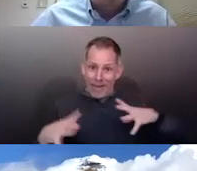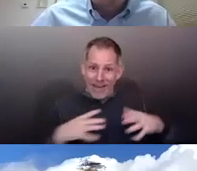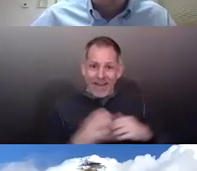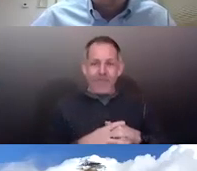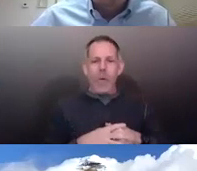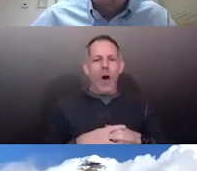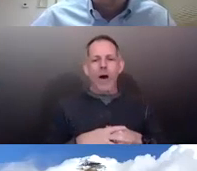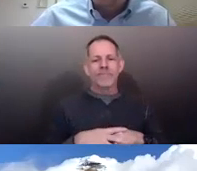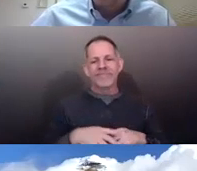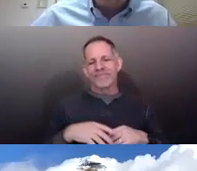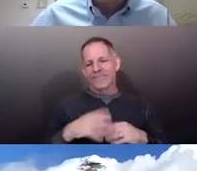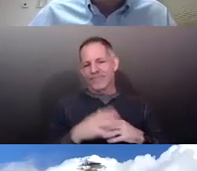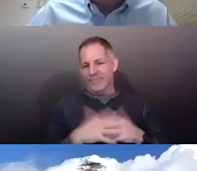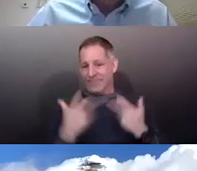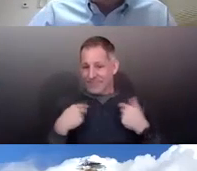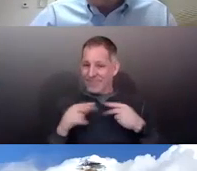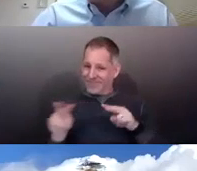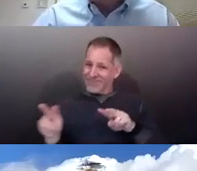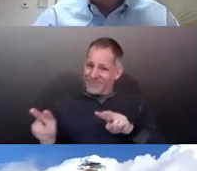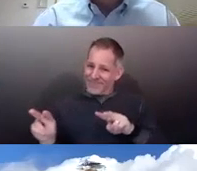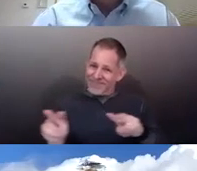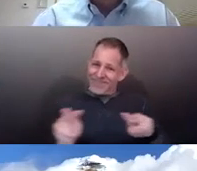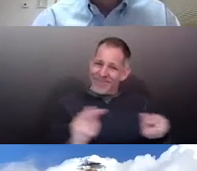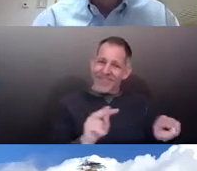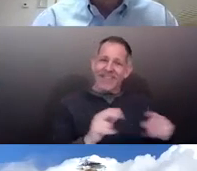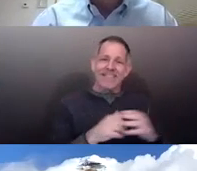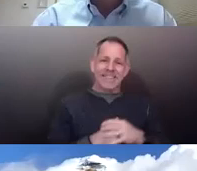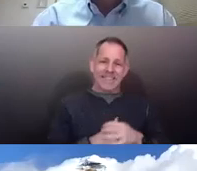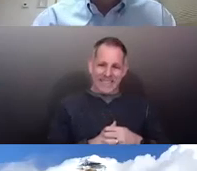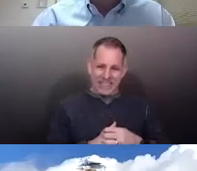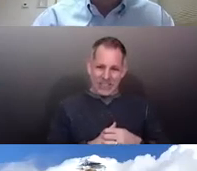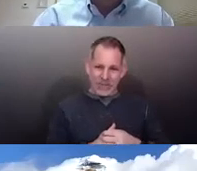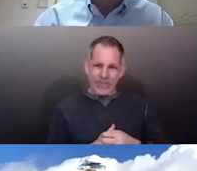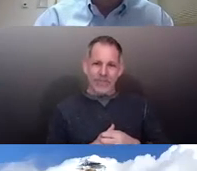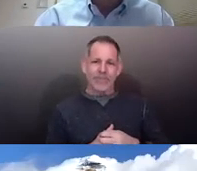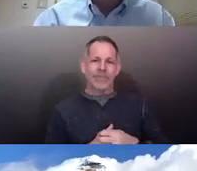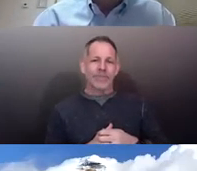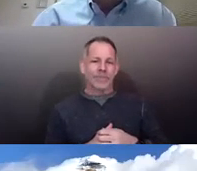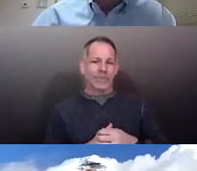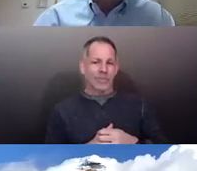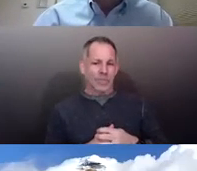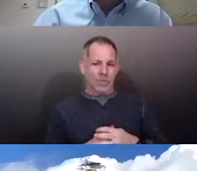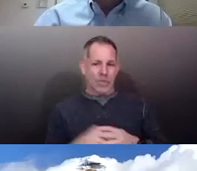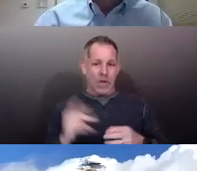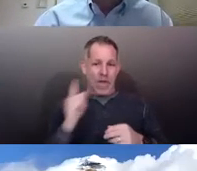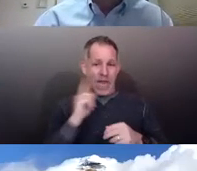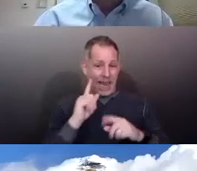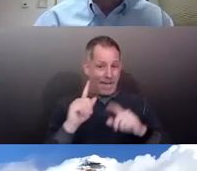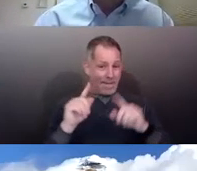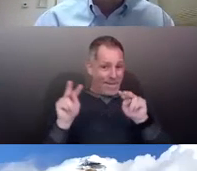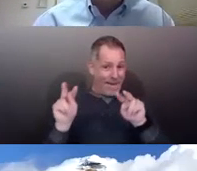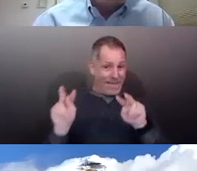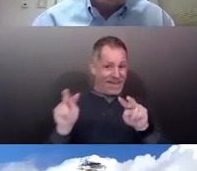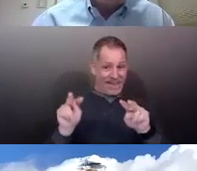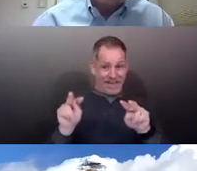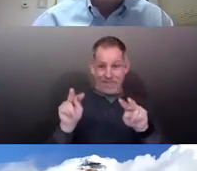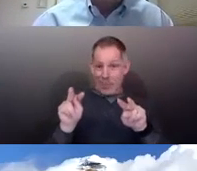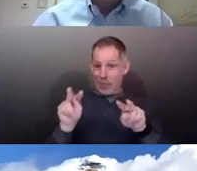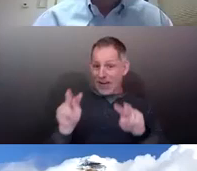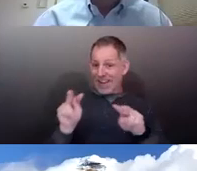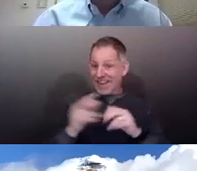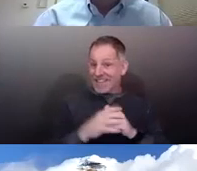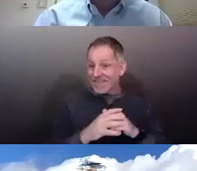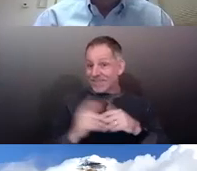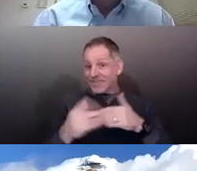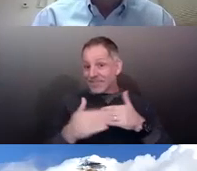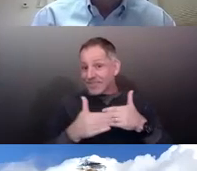and either incorporating or adapting them for the local setting. And you can look for those in the time to come on our website, but in the